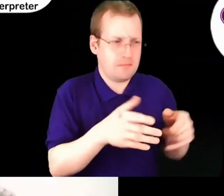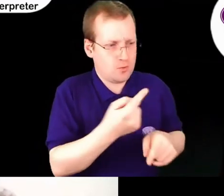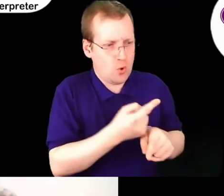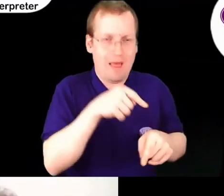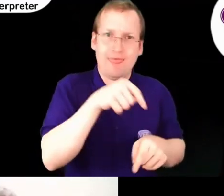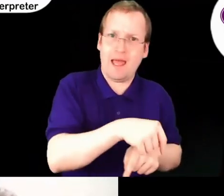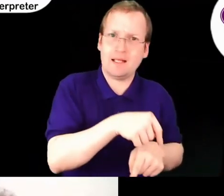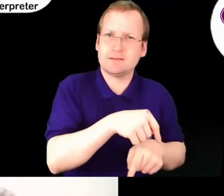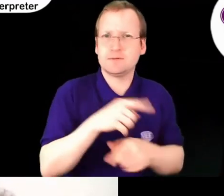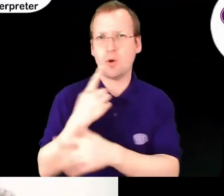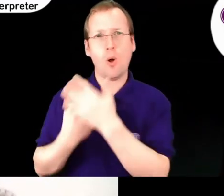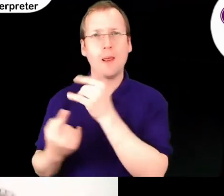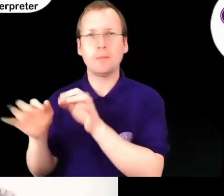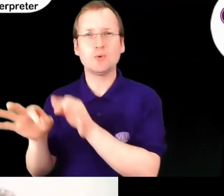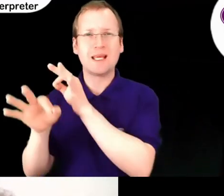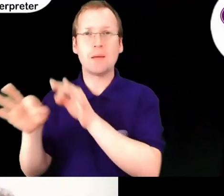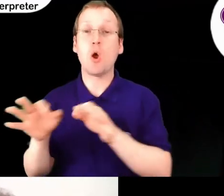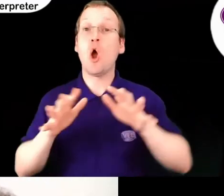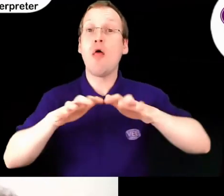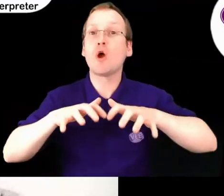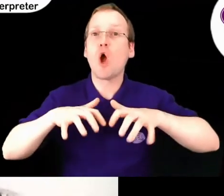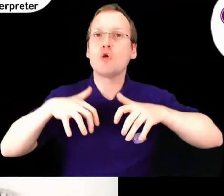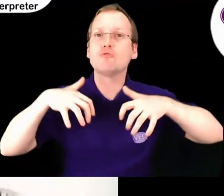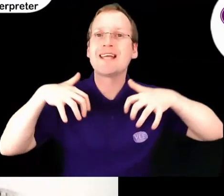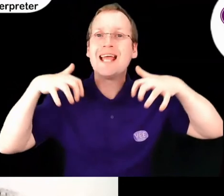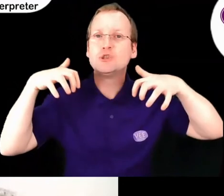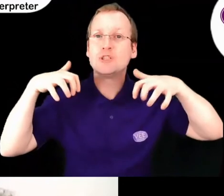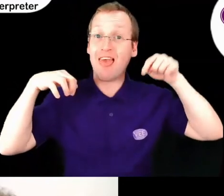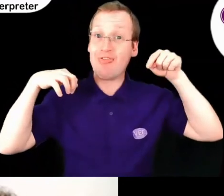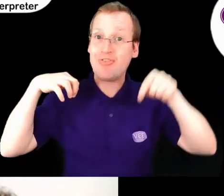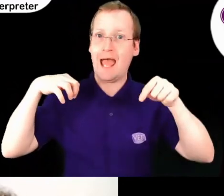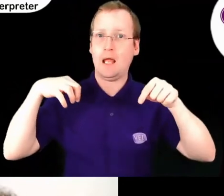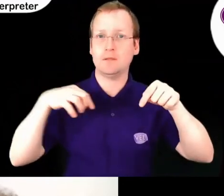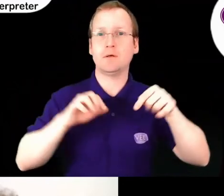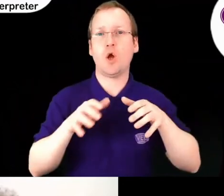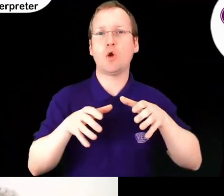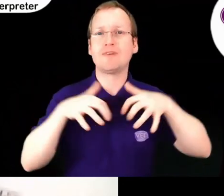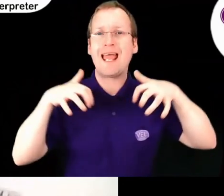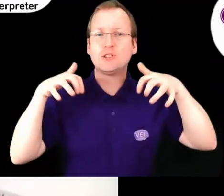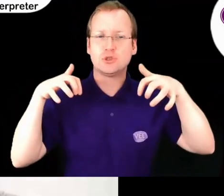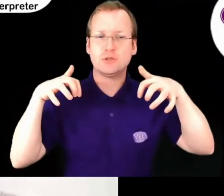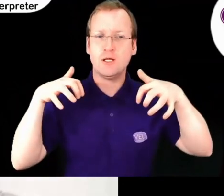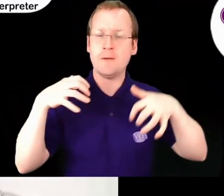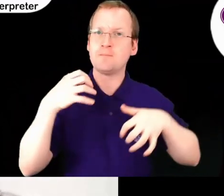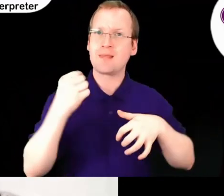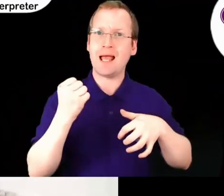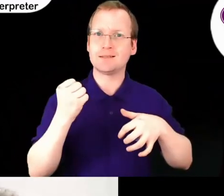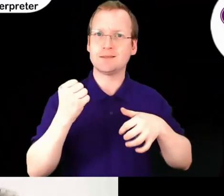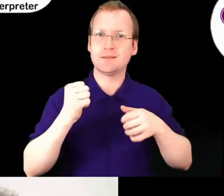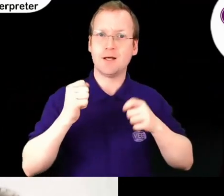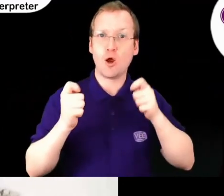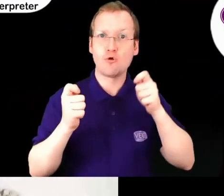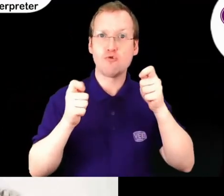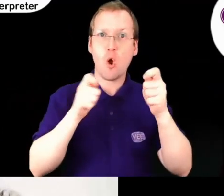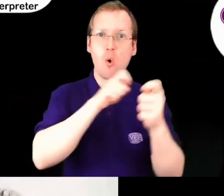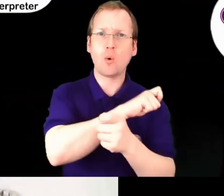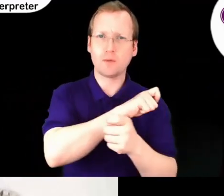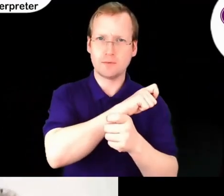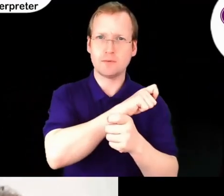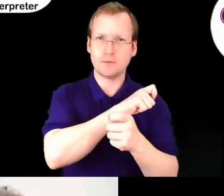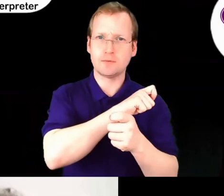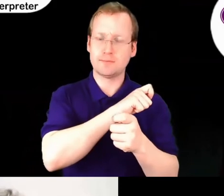loved was that in the congregation, that congregation had grown in its